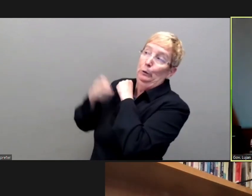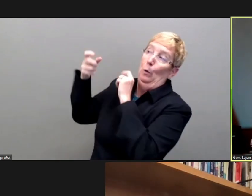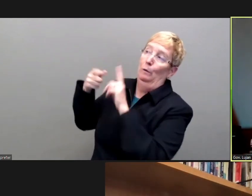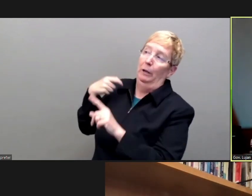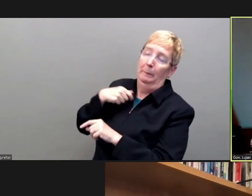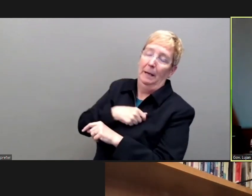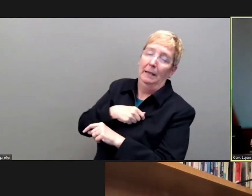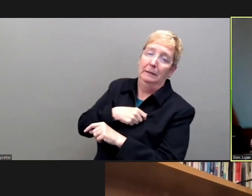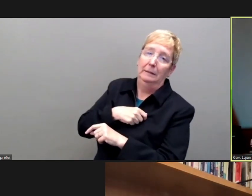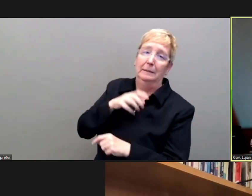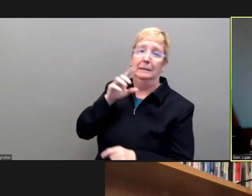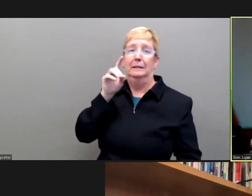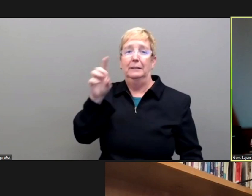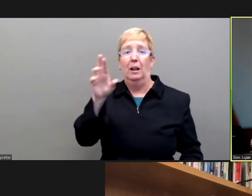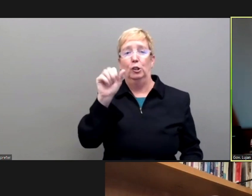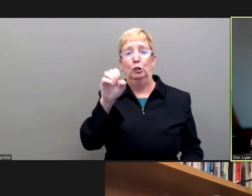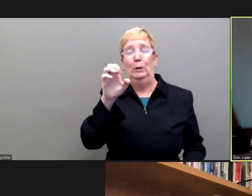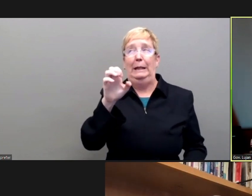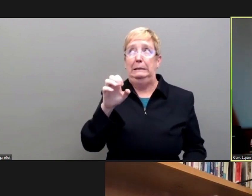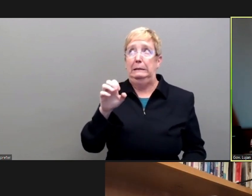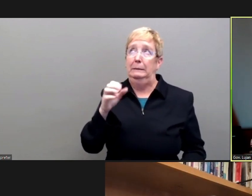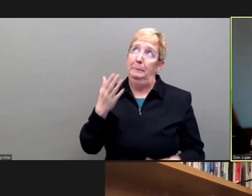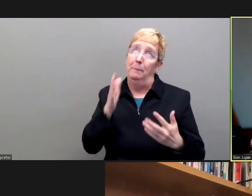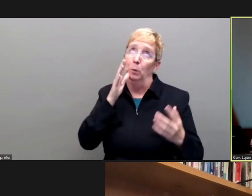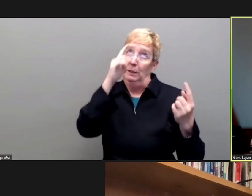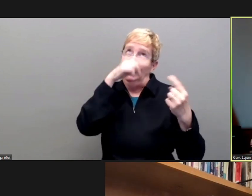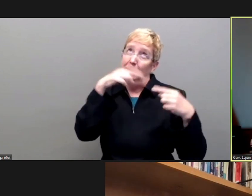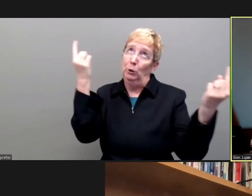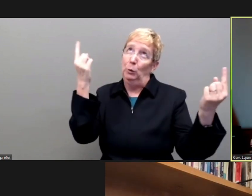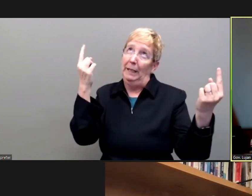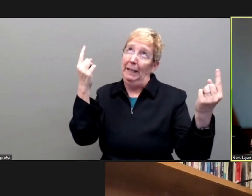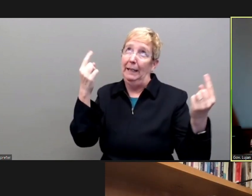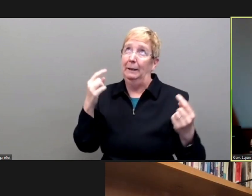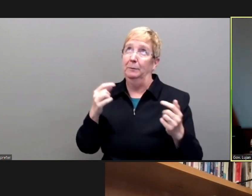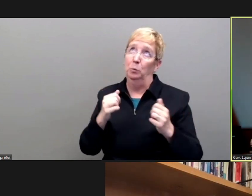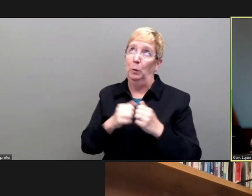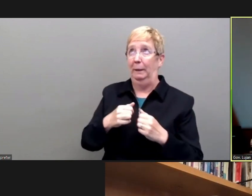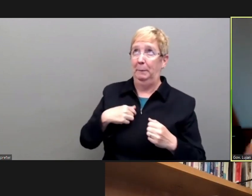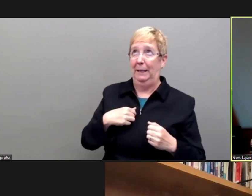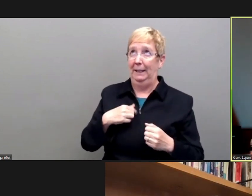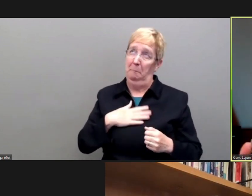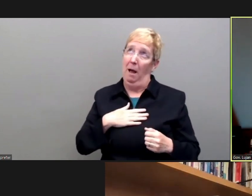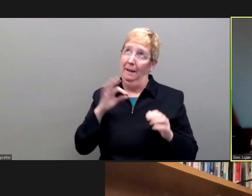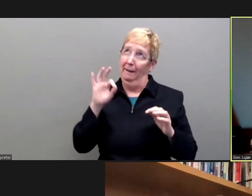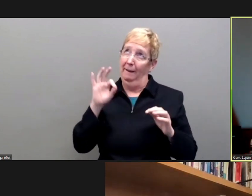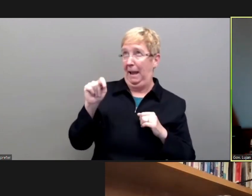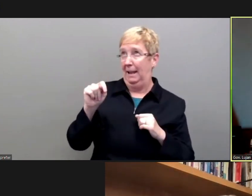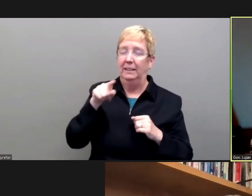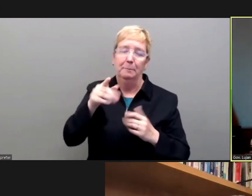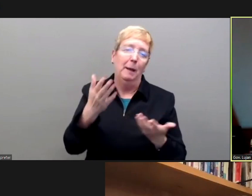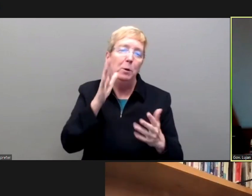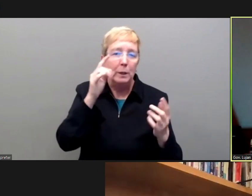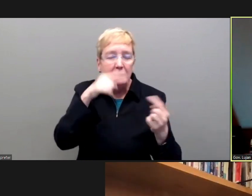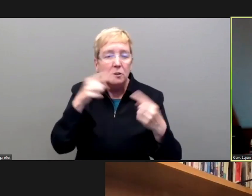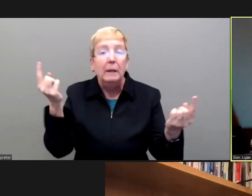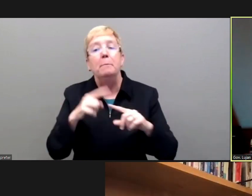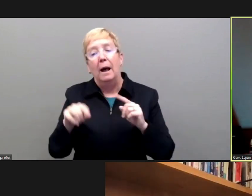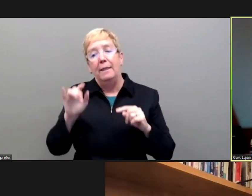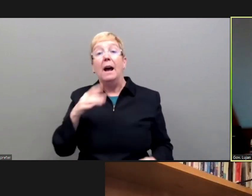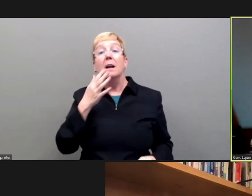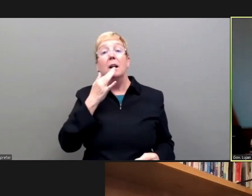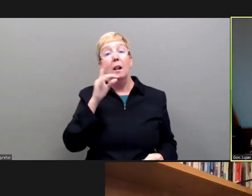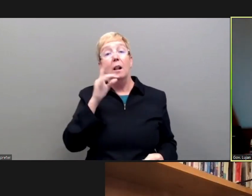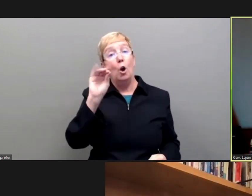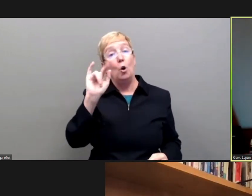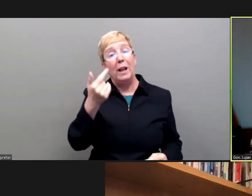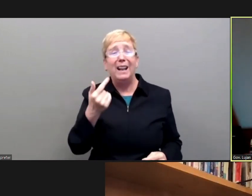that's actually a fact that I can assume and own. But these color coding strategies are